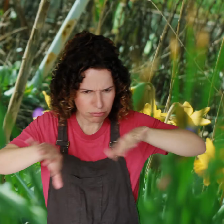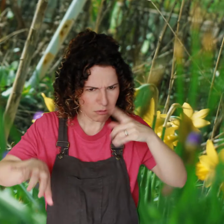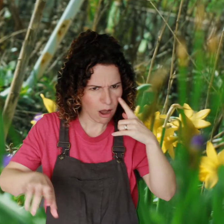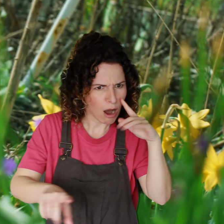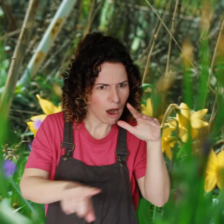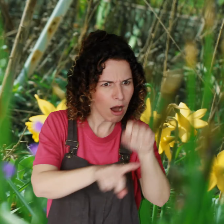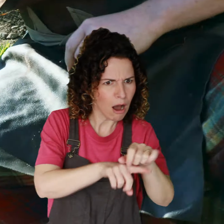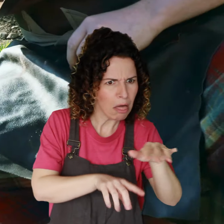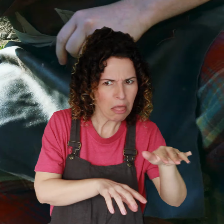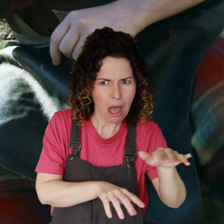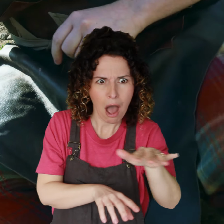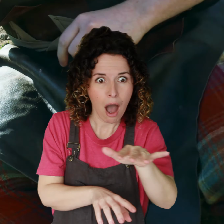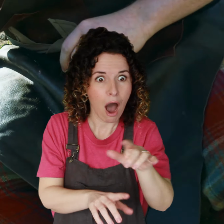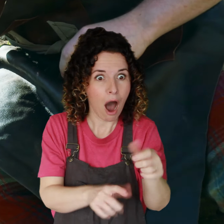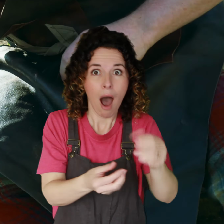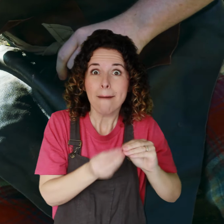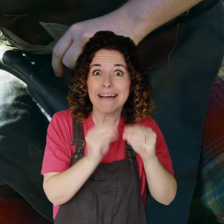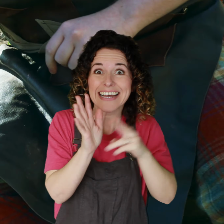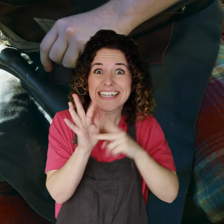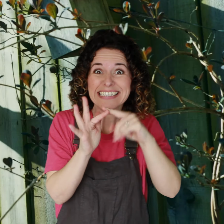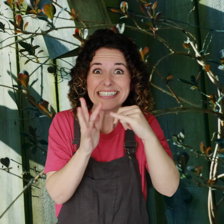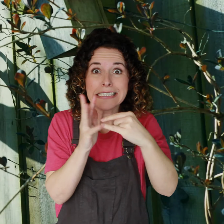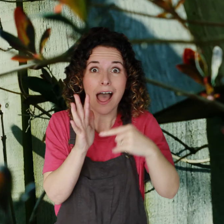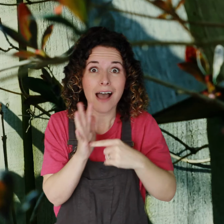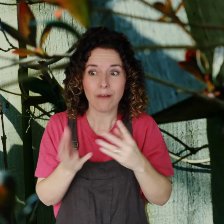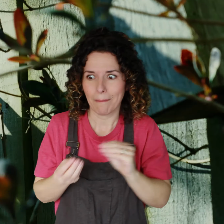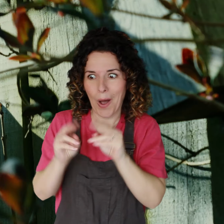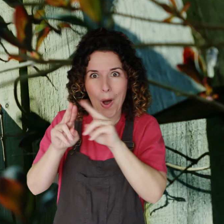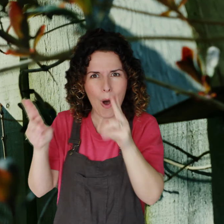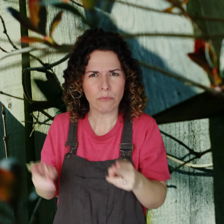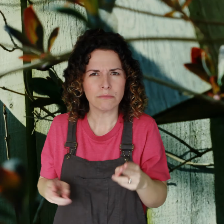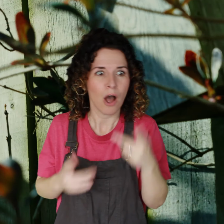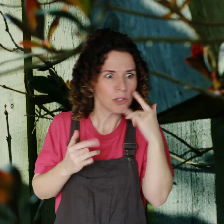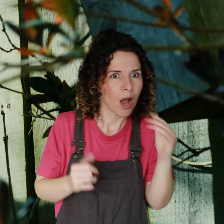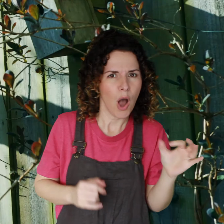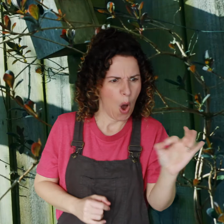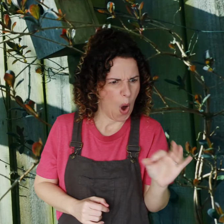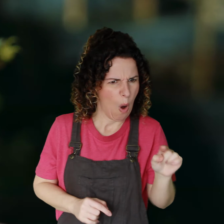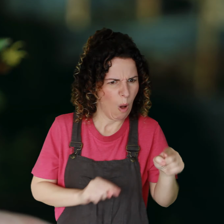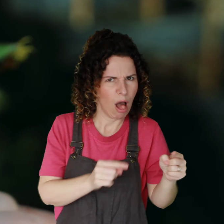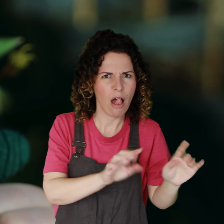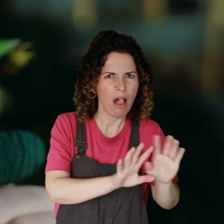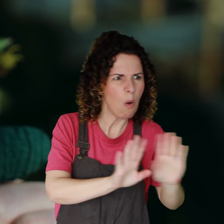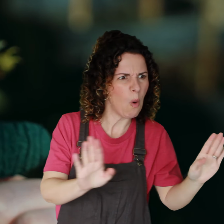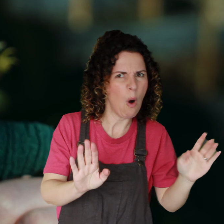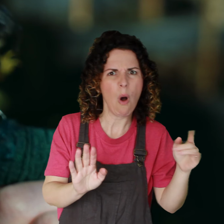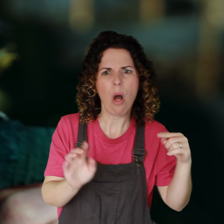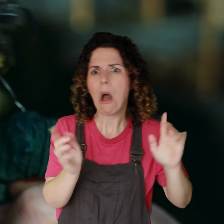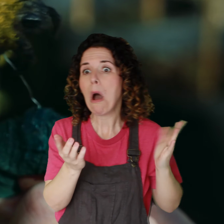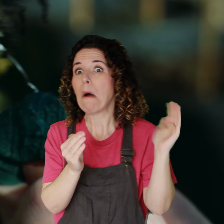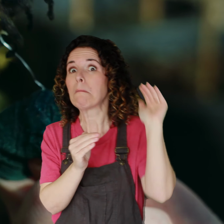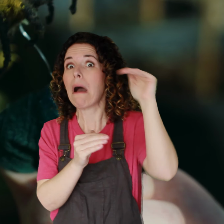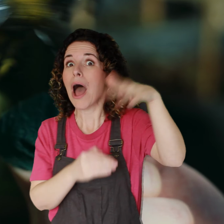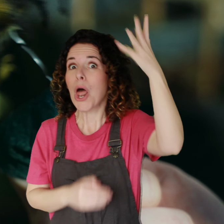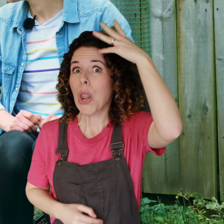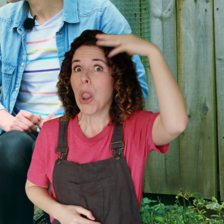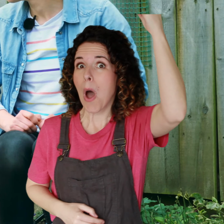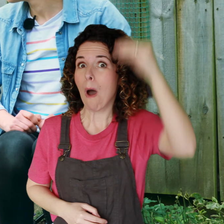that they are nesting. Building a home. Check holes and walls and tree stumps and round behind the gnome.